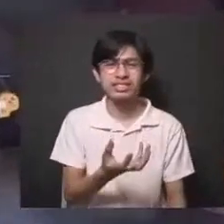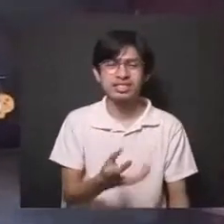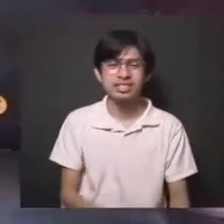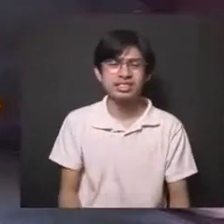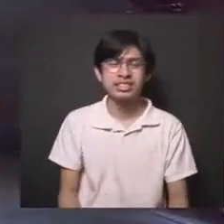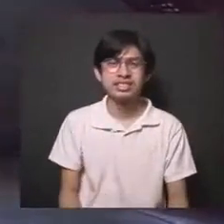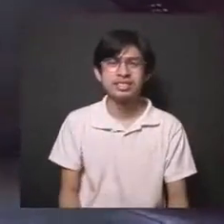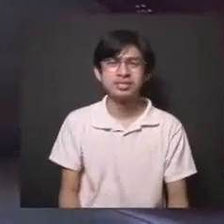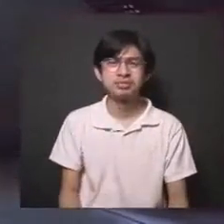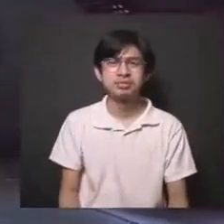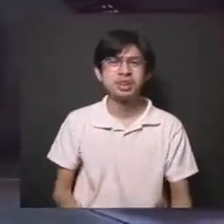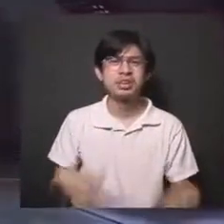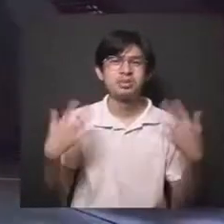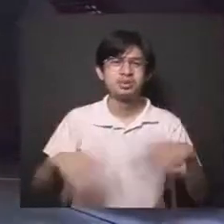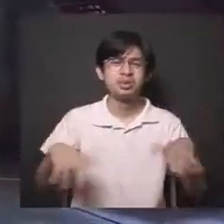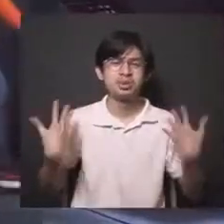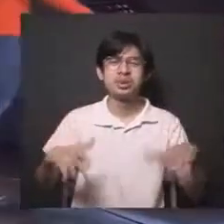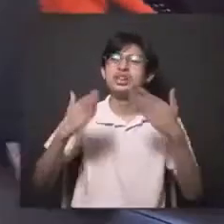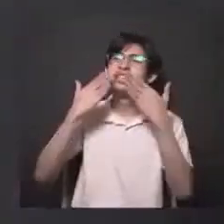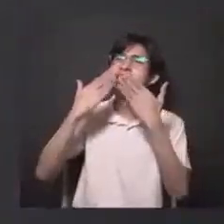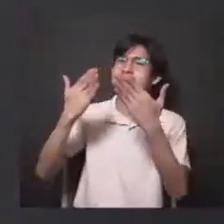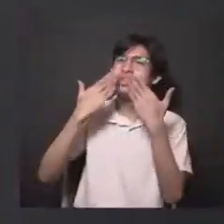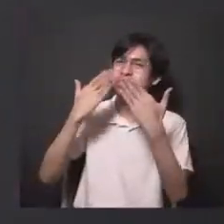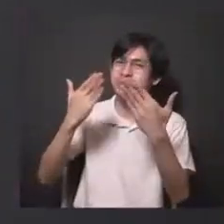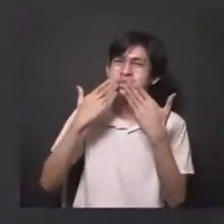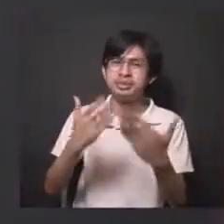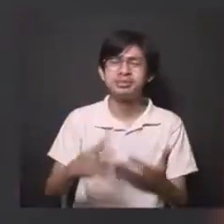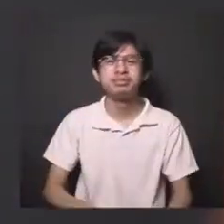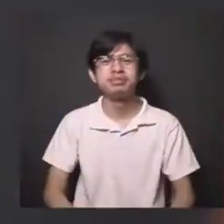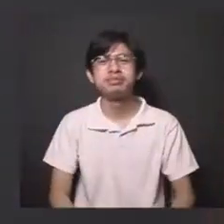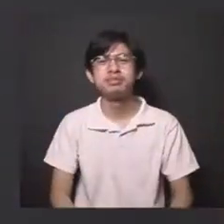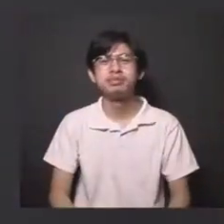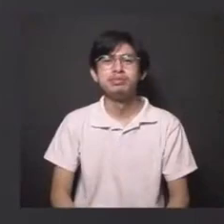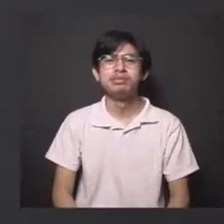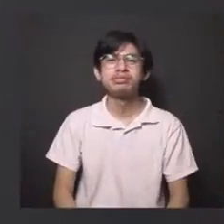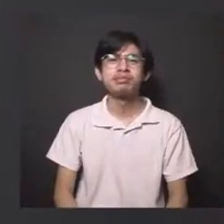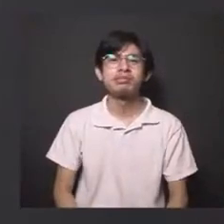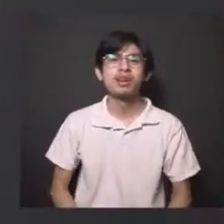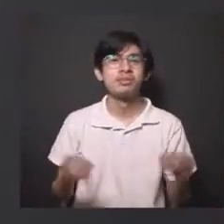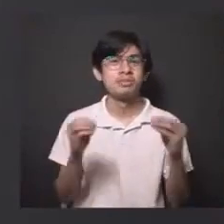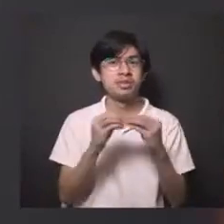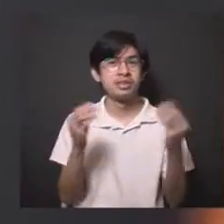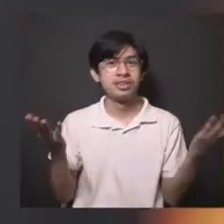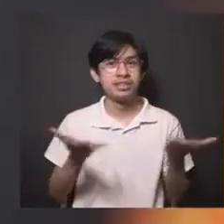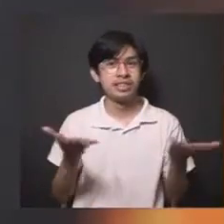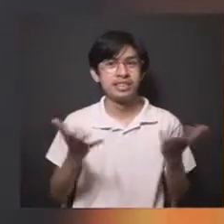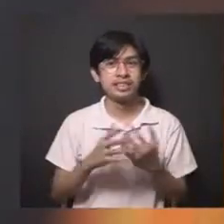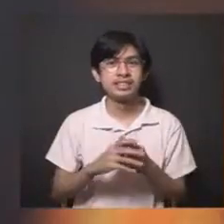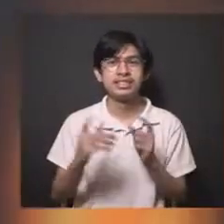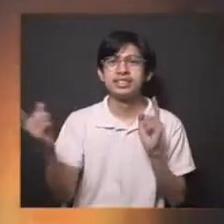Thank you, thank you, thank you, thank you. There's more where that came from, so just approach me after and I'll give it to you.